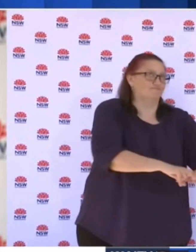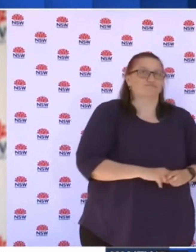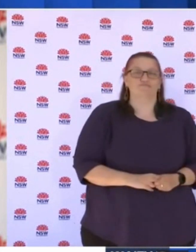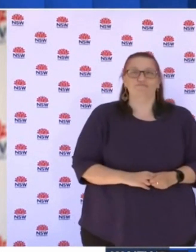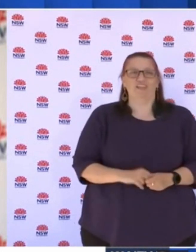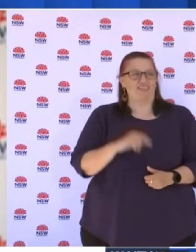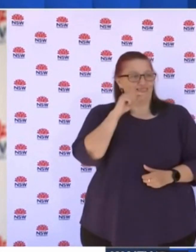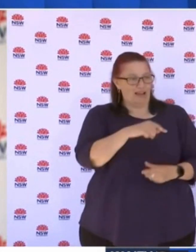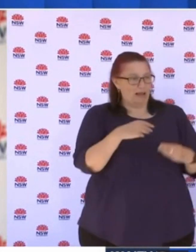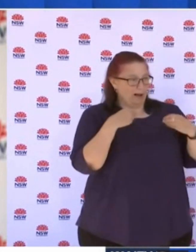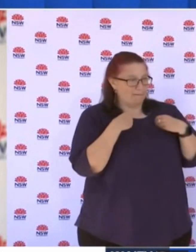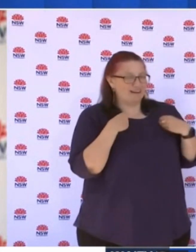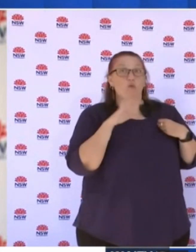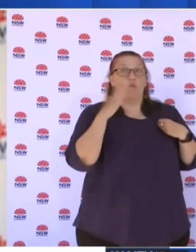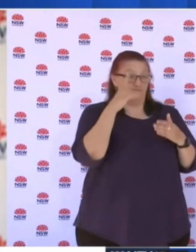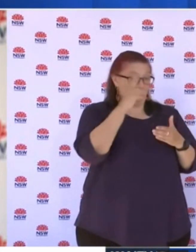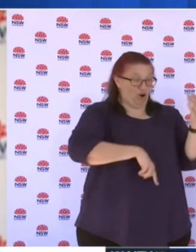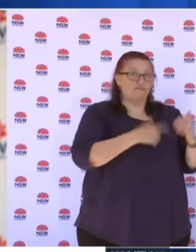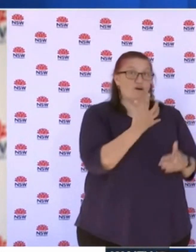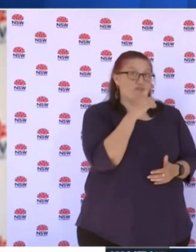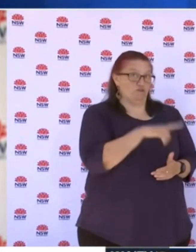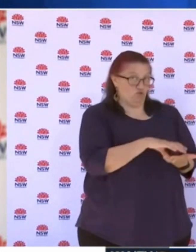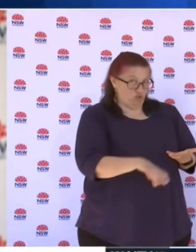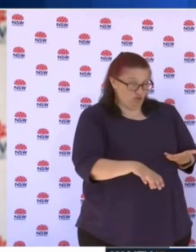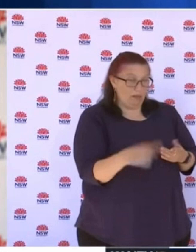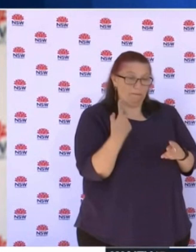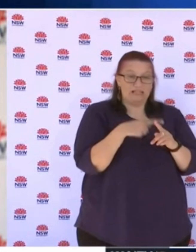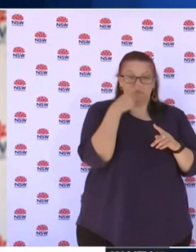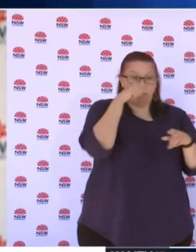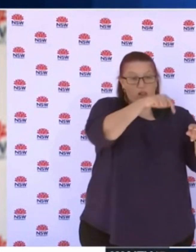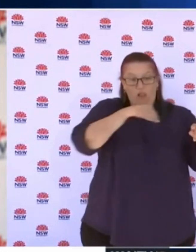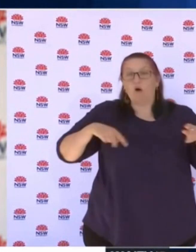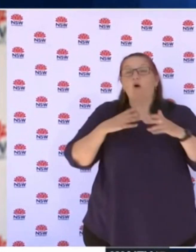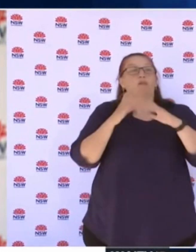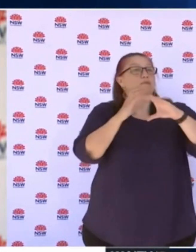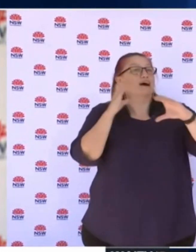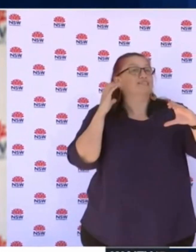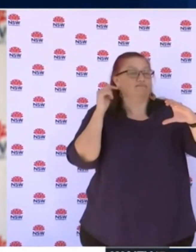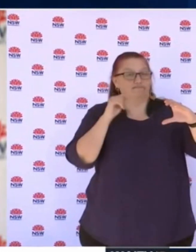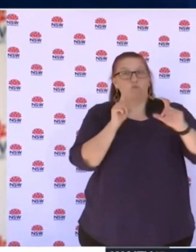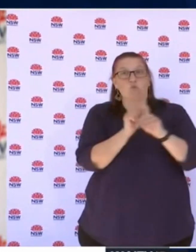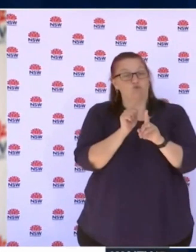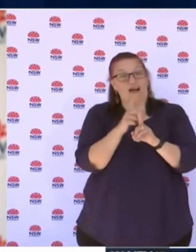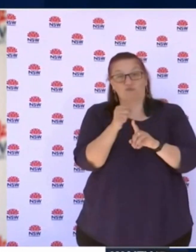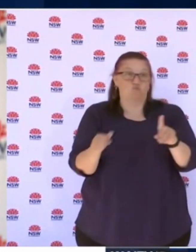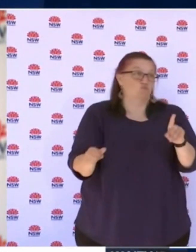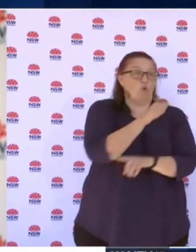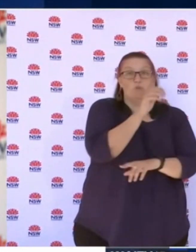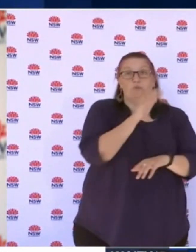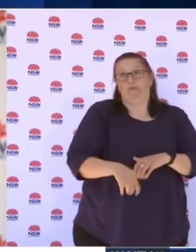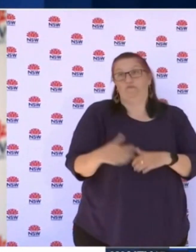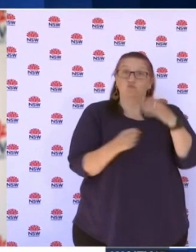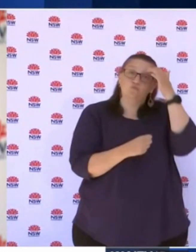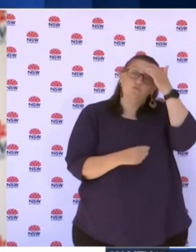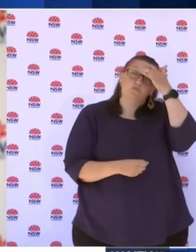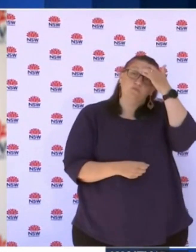company was breached, $5,000, and the people on that bus have all been spoken to at this